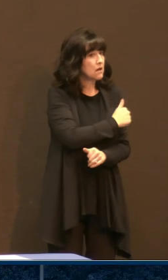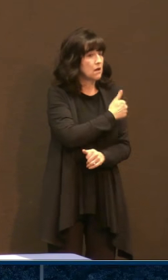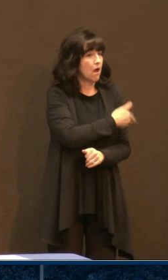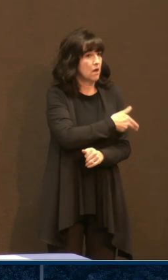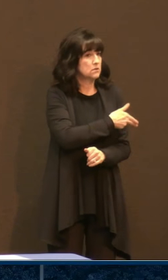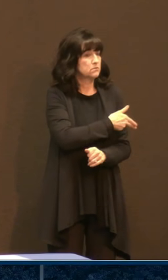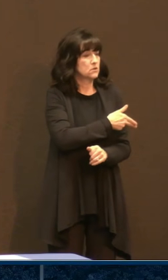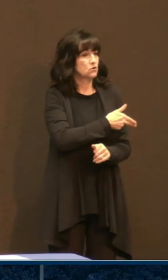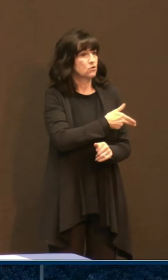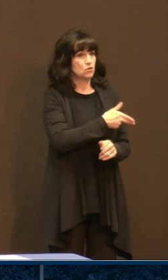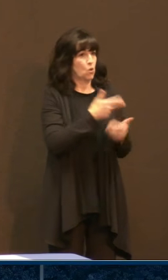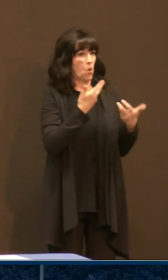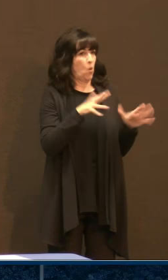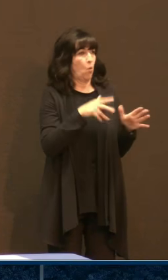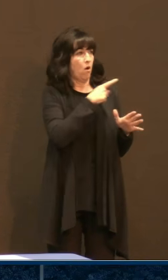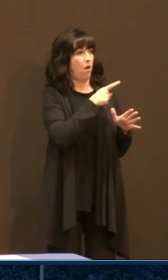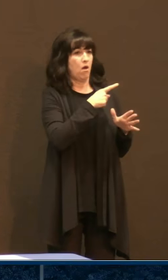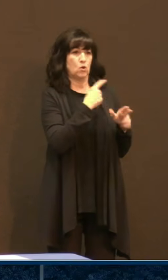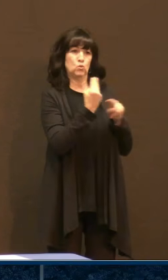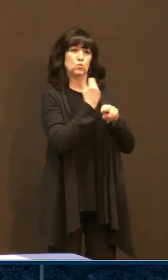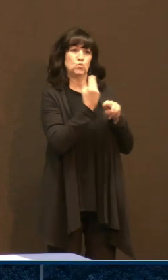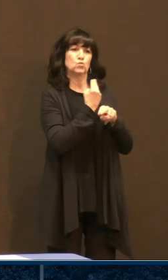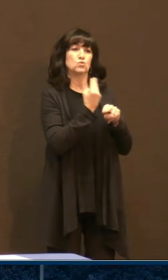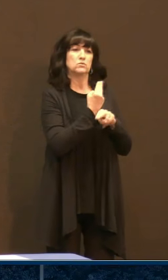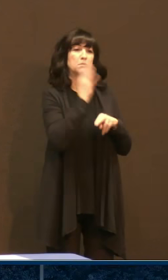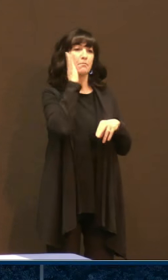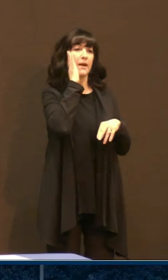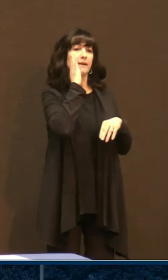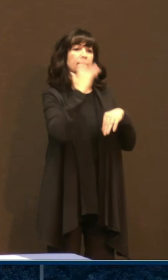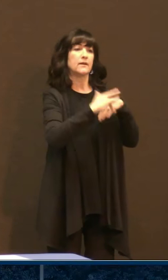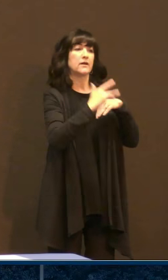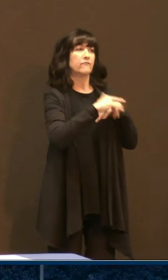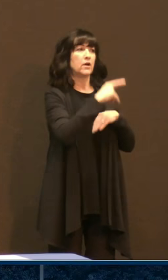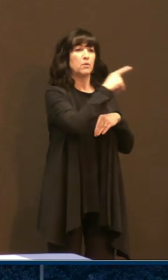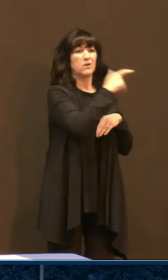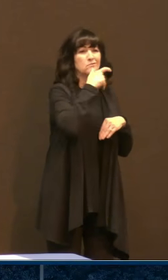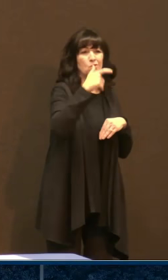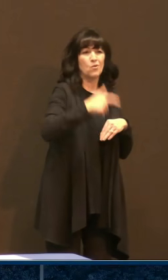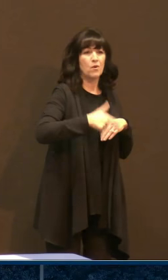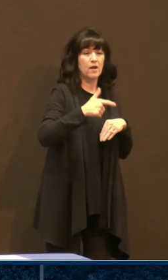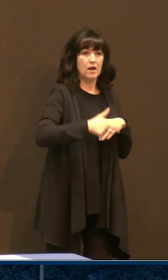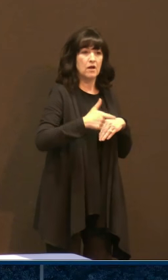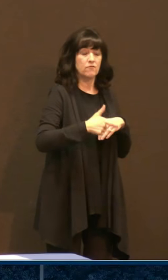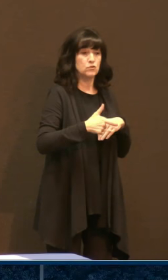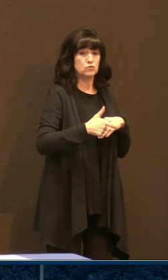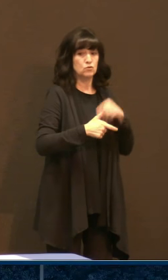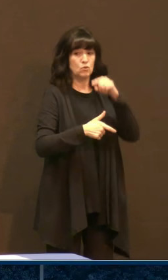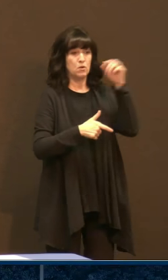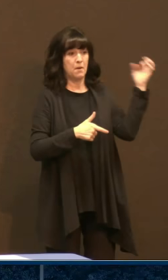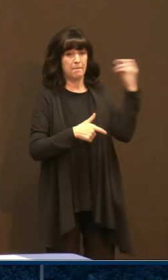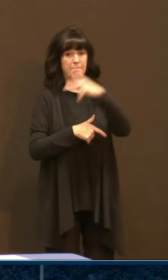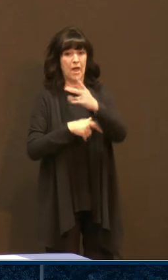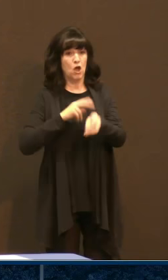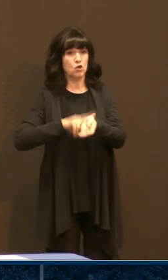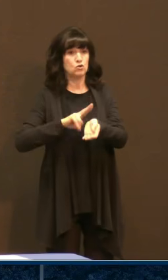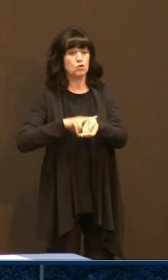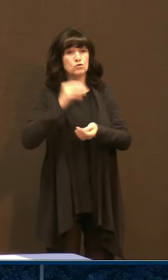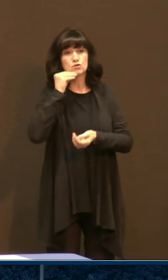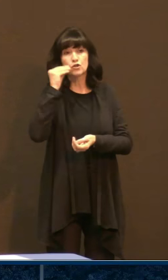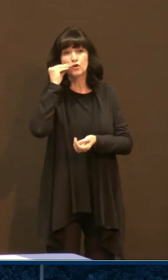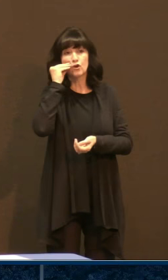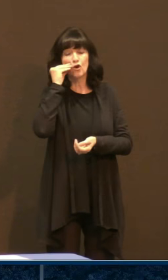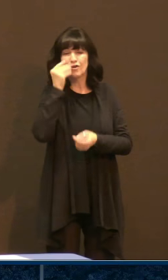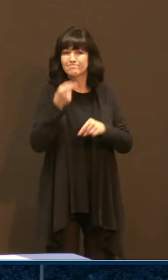they're taking up room in the hospital, and so we're trying to help there, and maybe they're not ready to go back. The one challenging